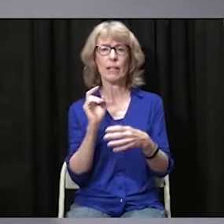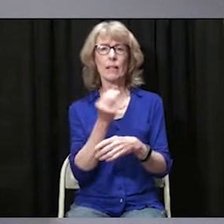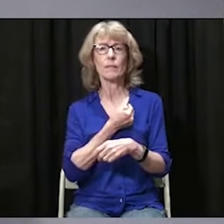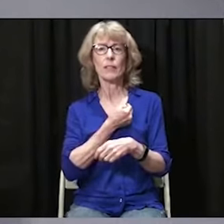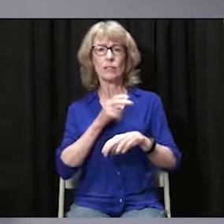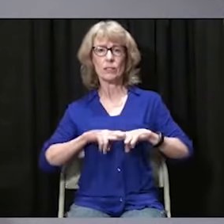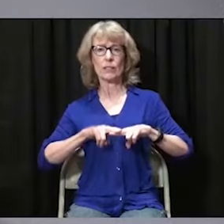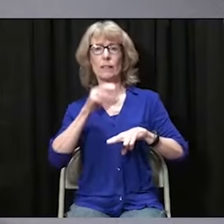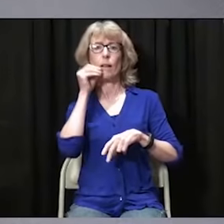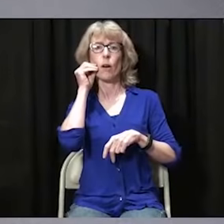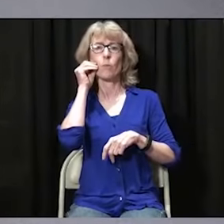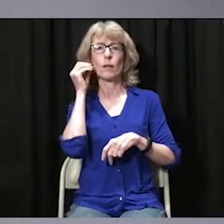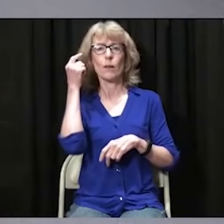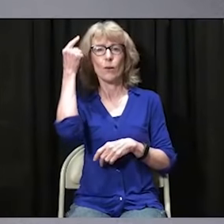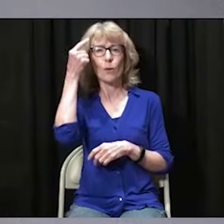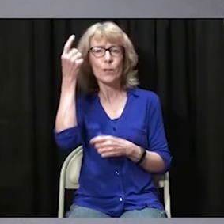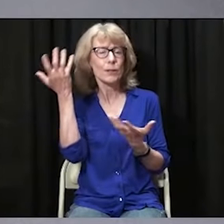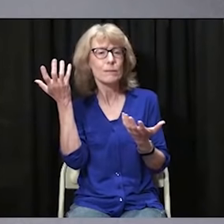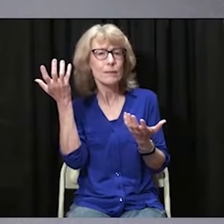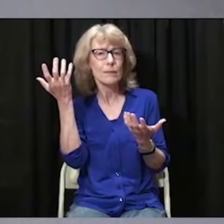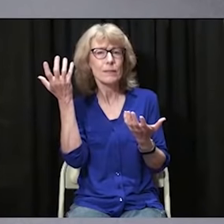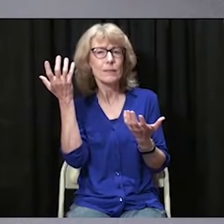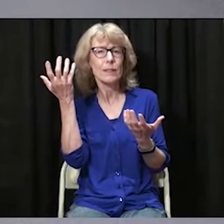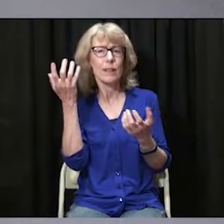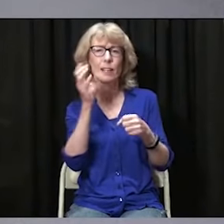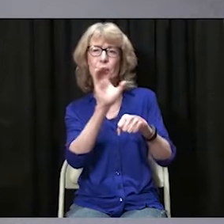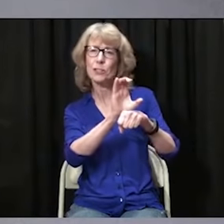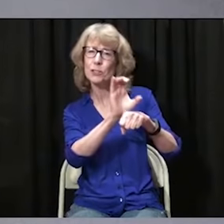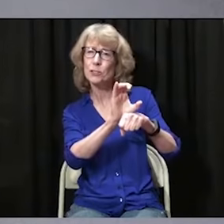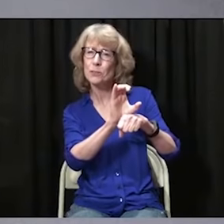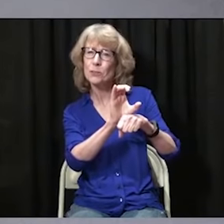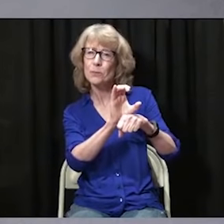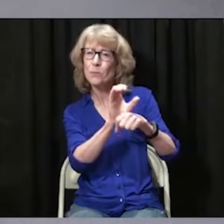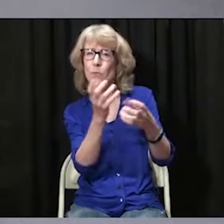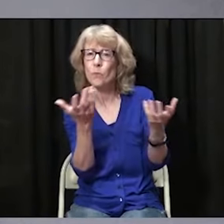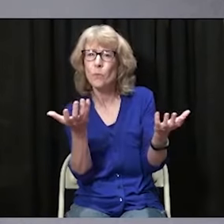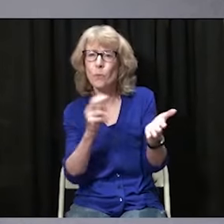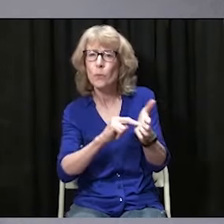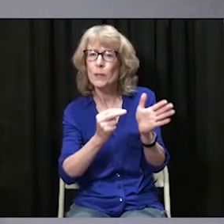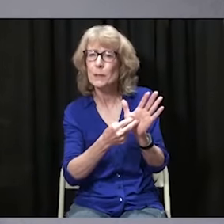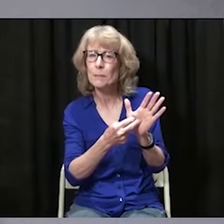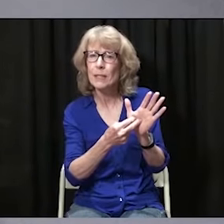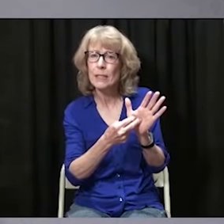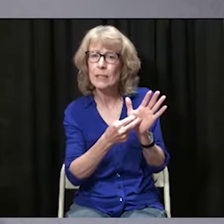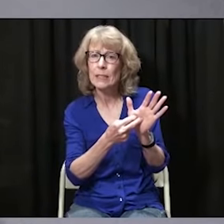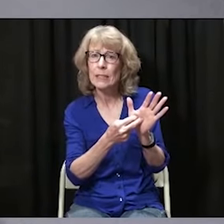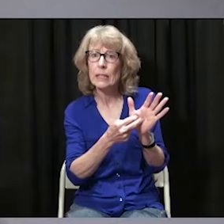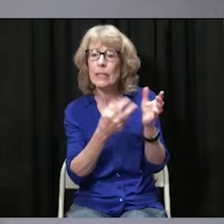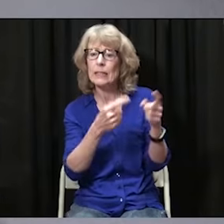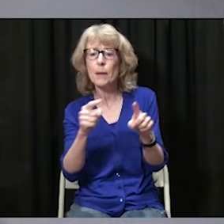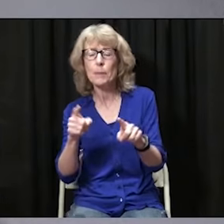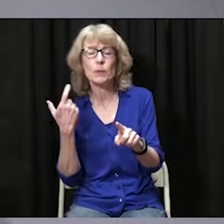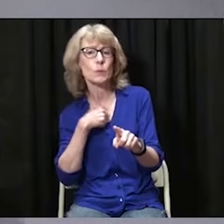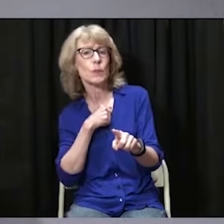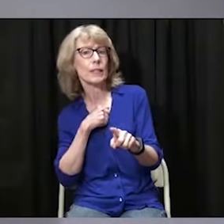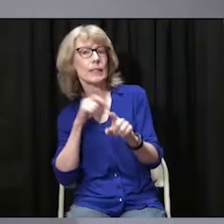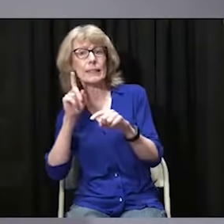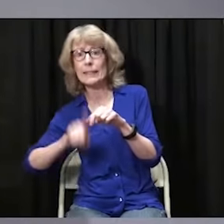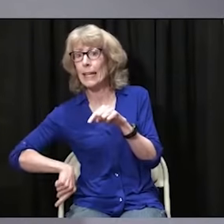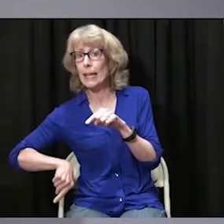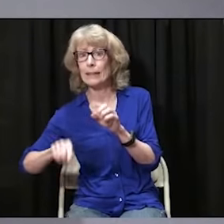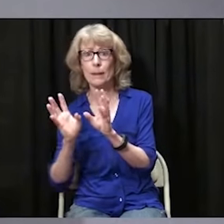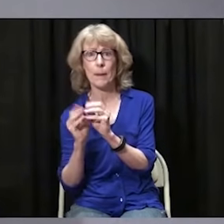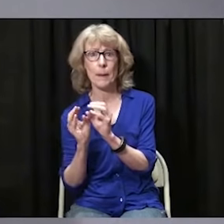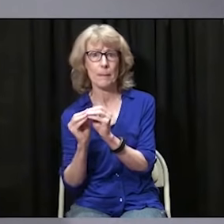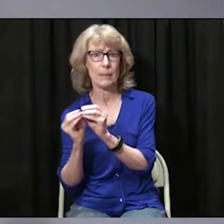wondering, what exactly is church when you can't be together? And so what I